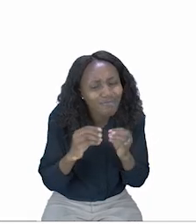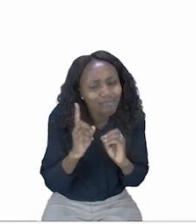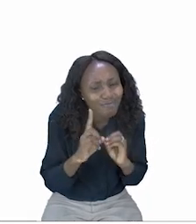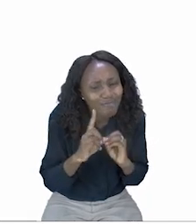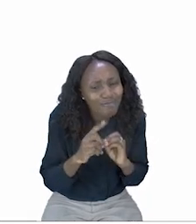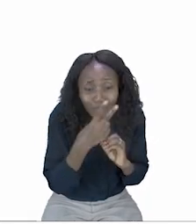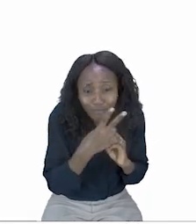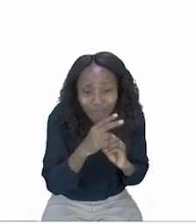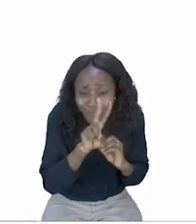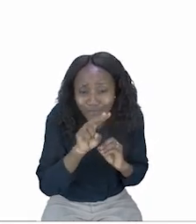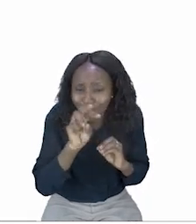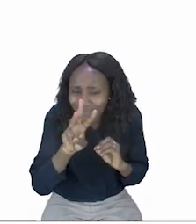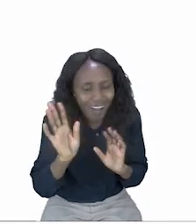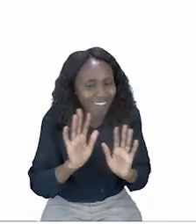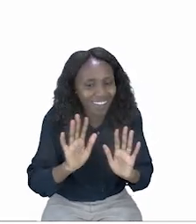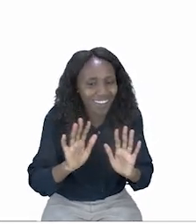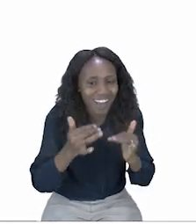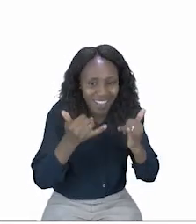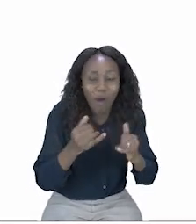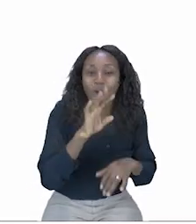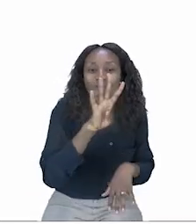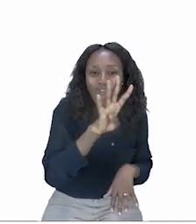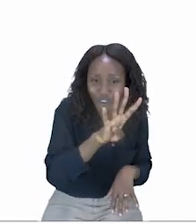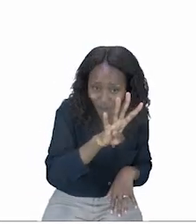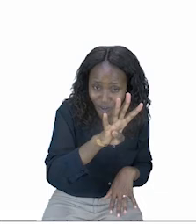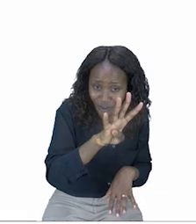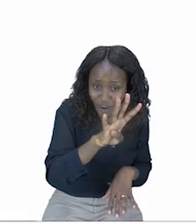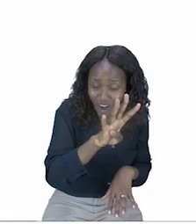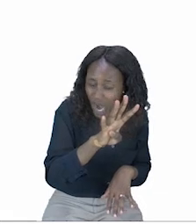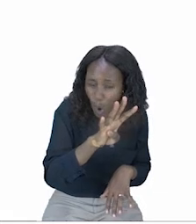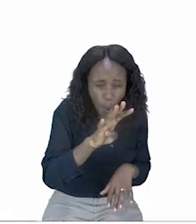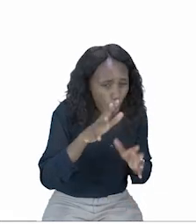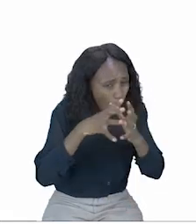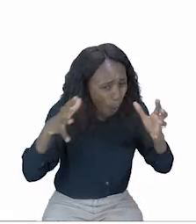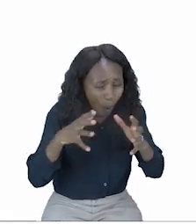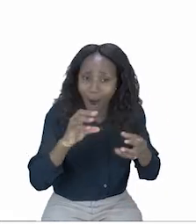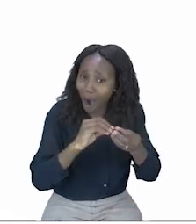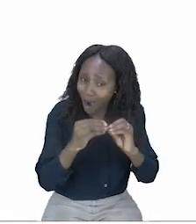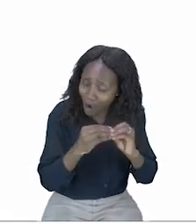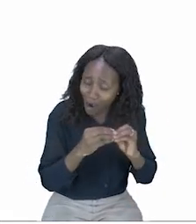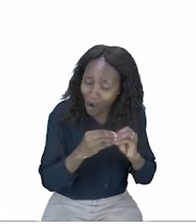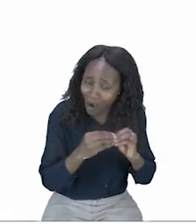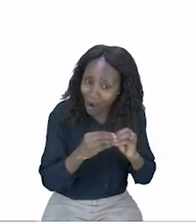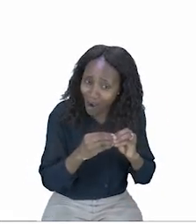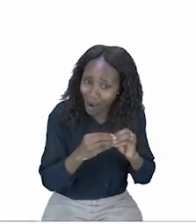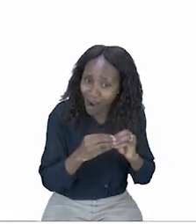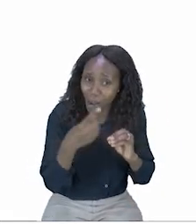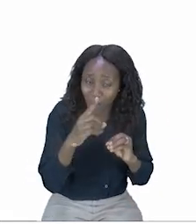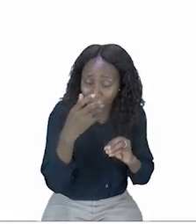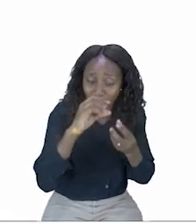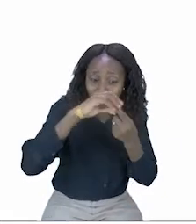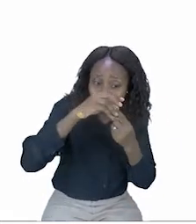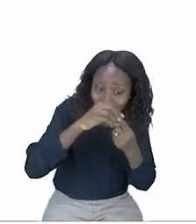or 3, we are counting in 4s. Oh, that is a big number. Thank goodness we have more